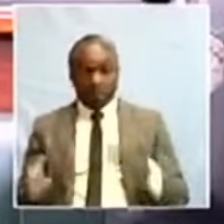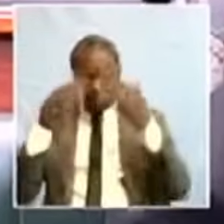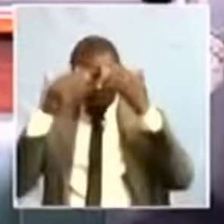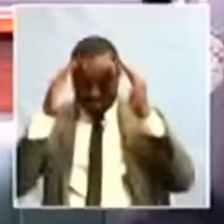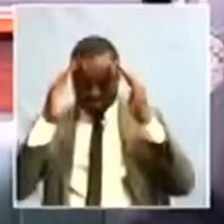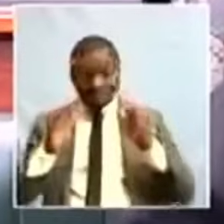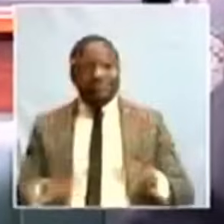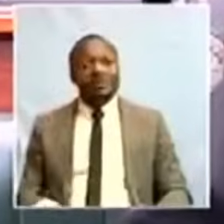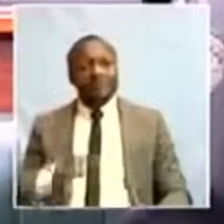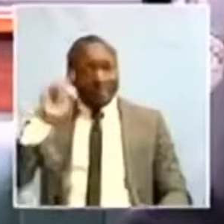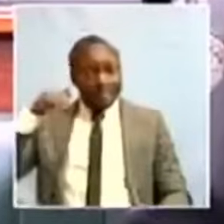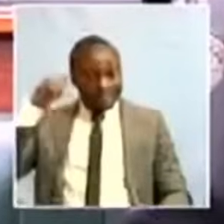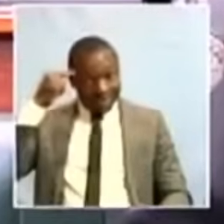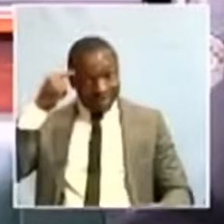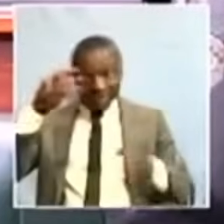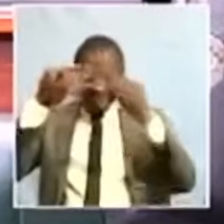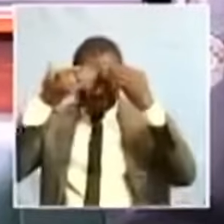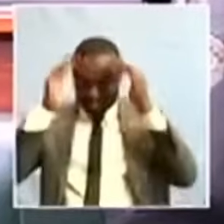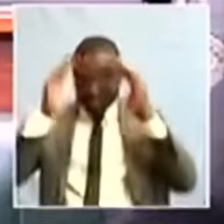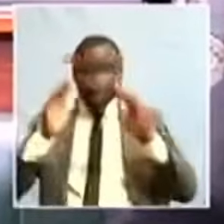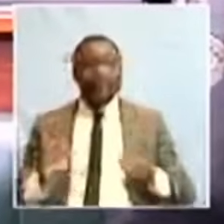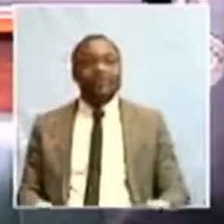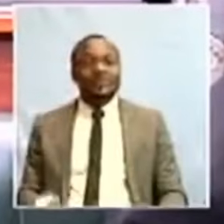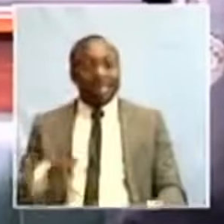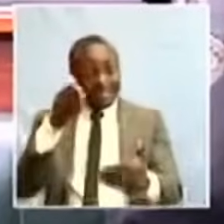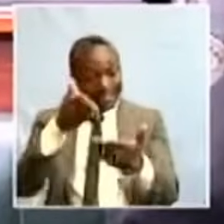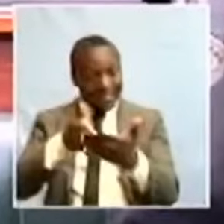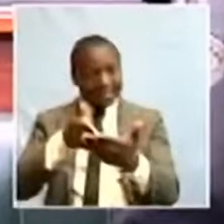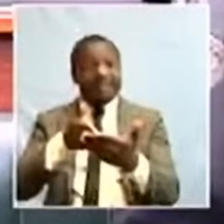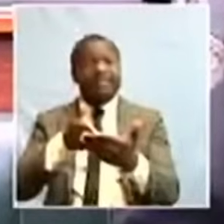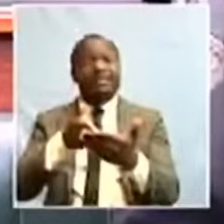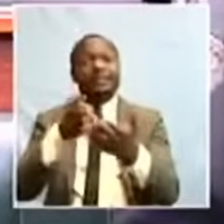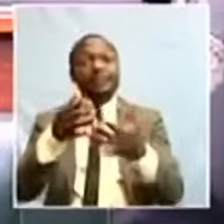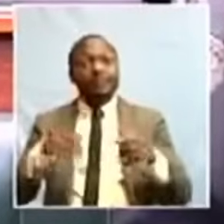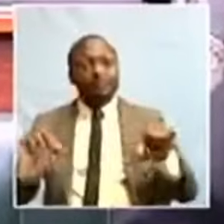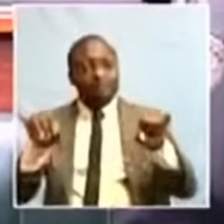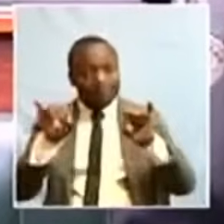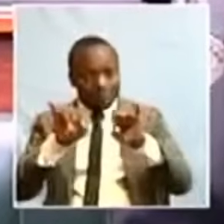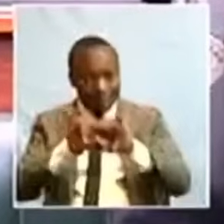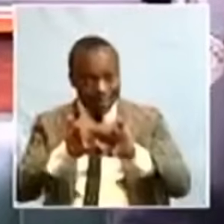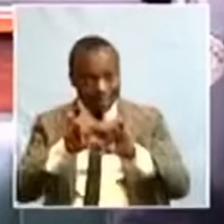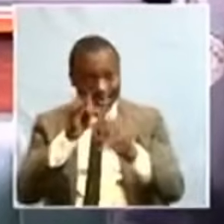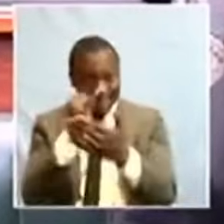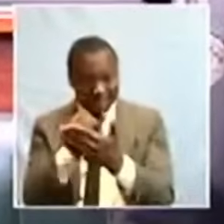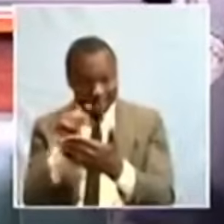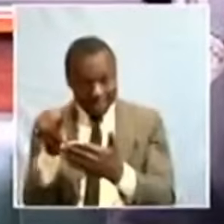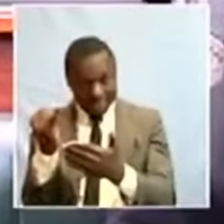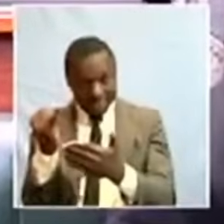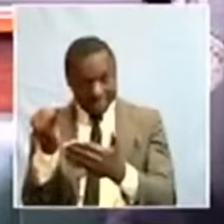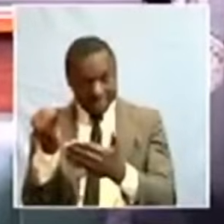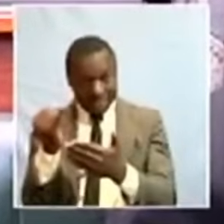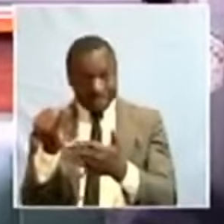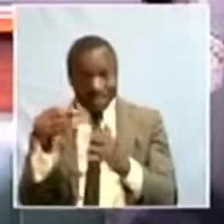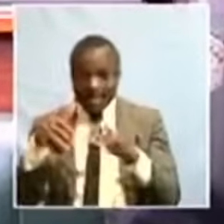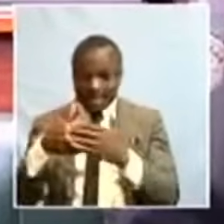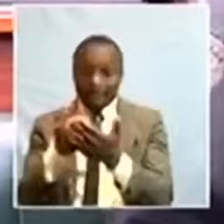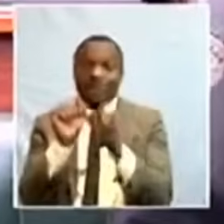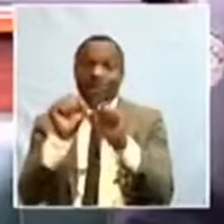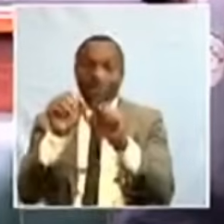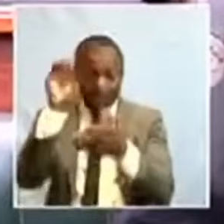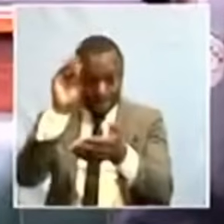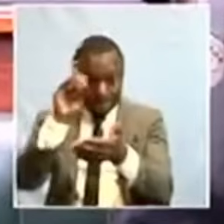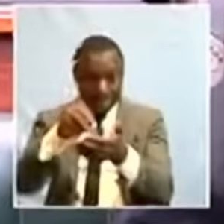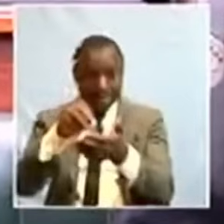aware, the government is aware of this critical issue. That is how I can put it,